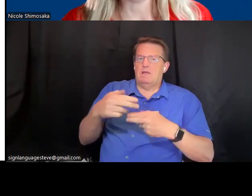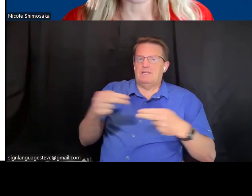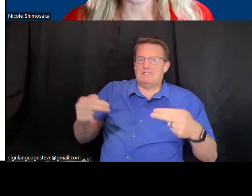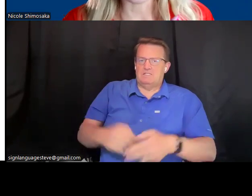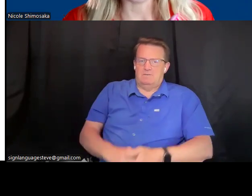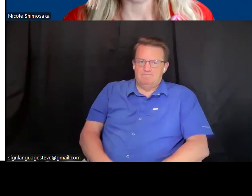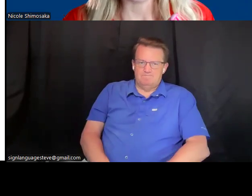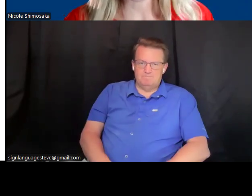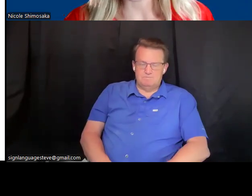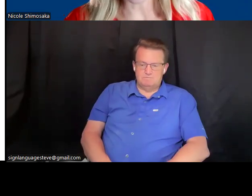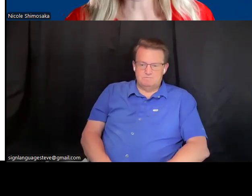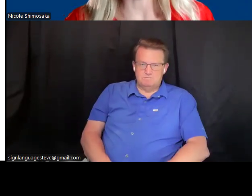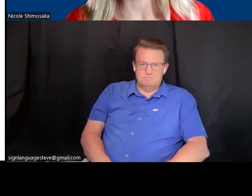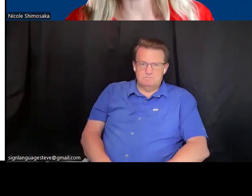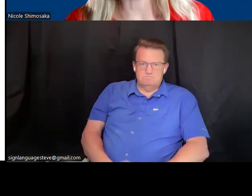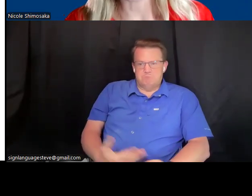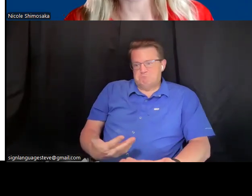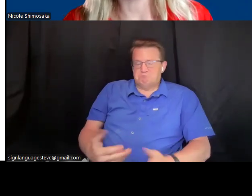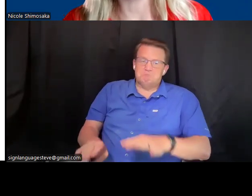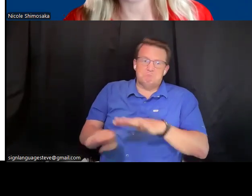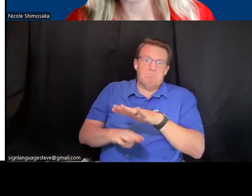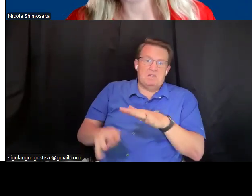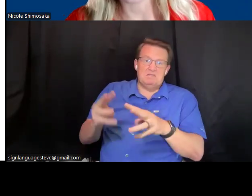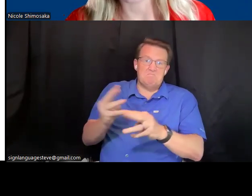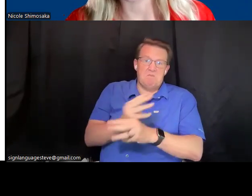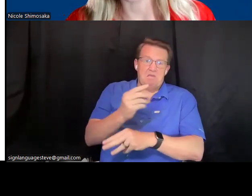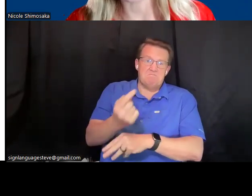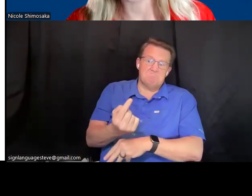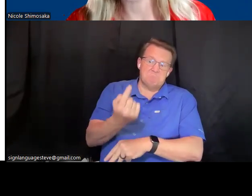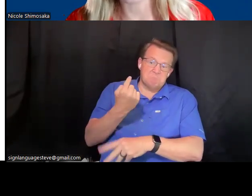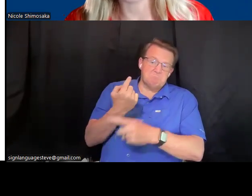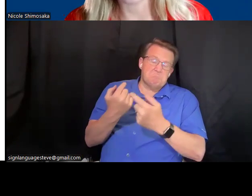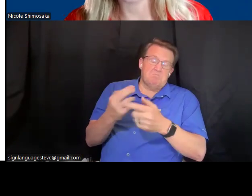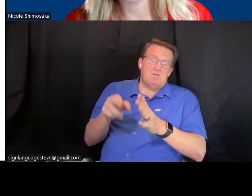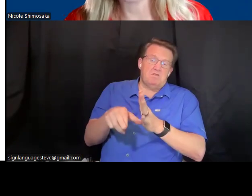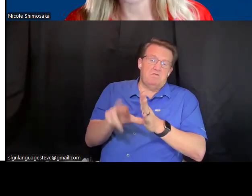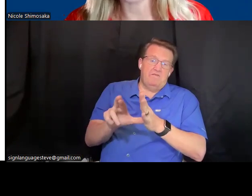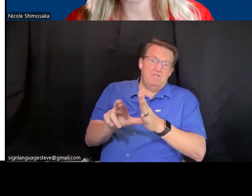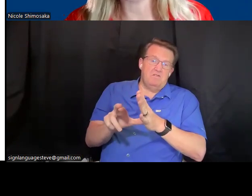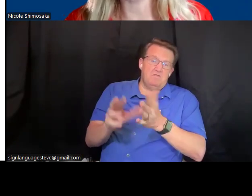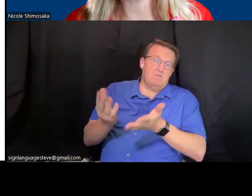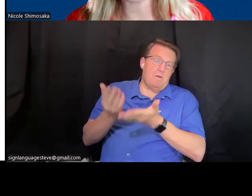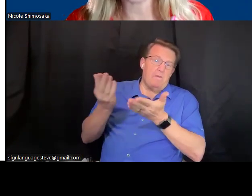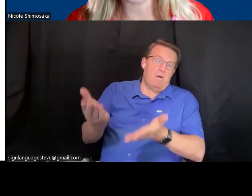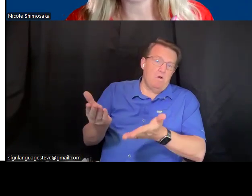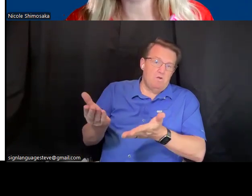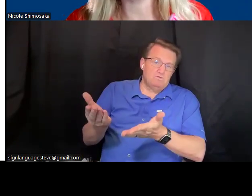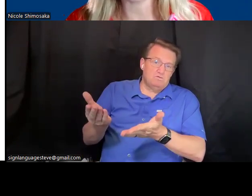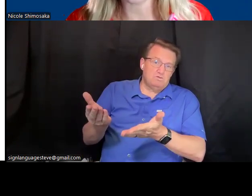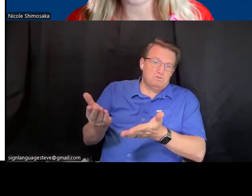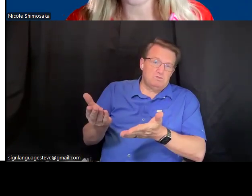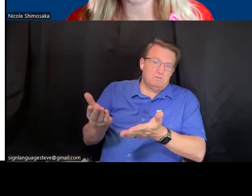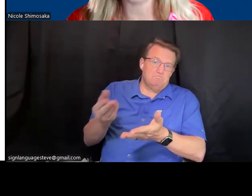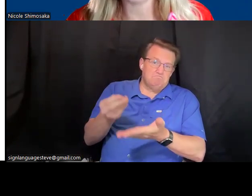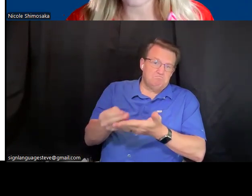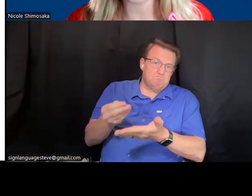Using basic math, we can go ahead and review the proposed allocations and what is generally